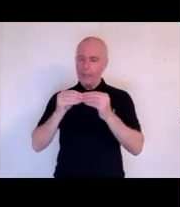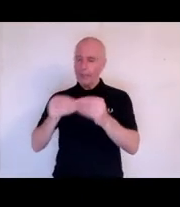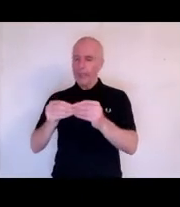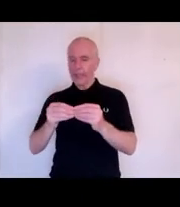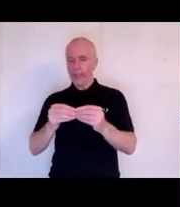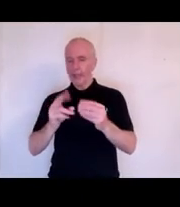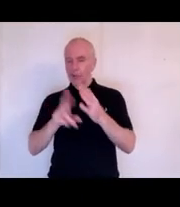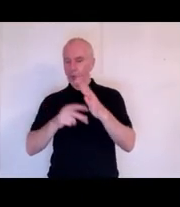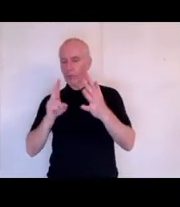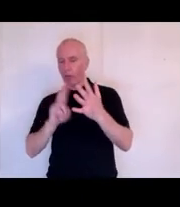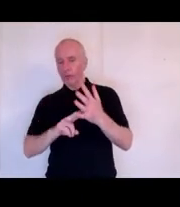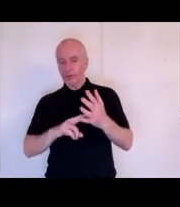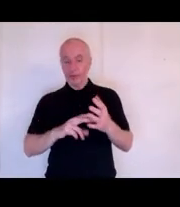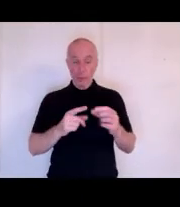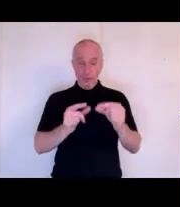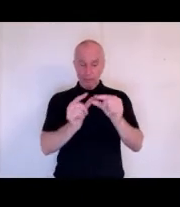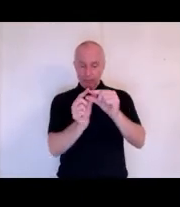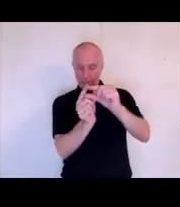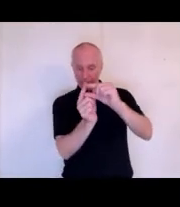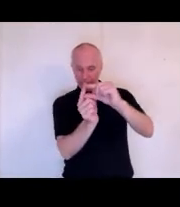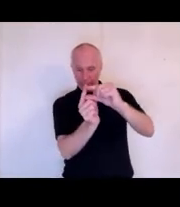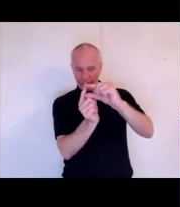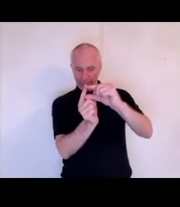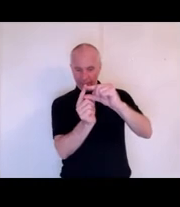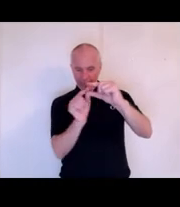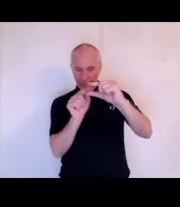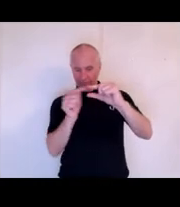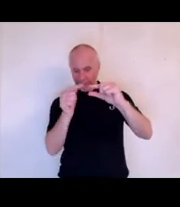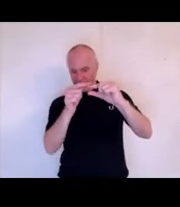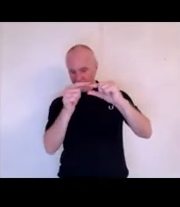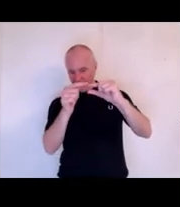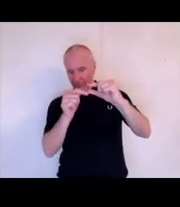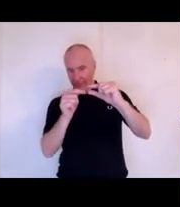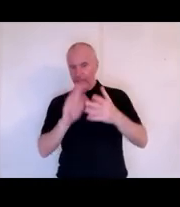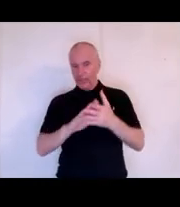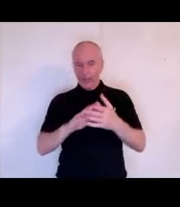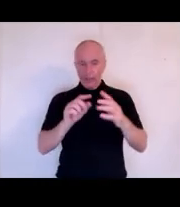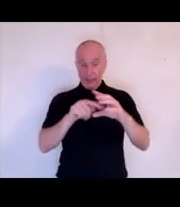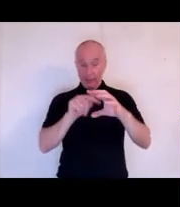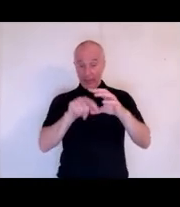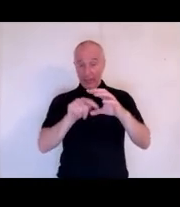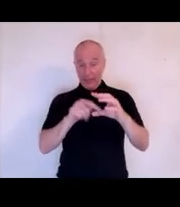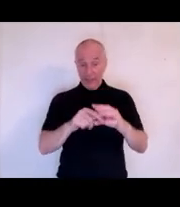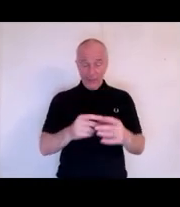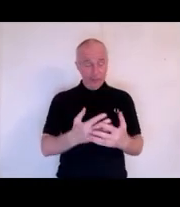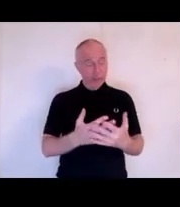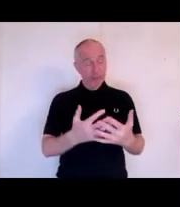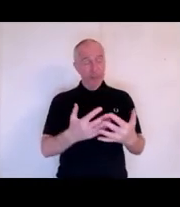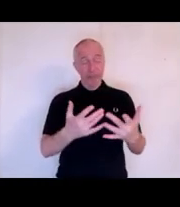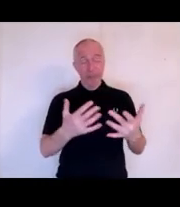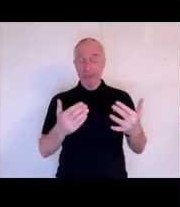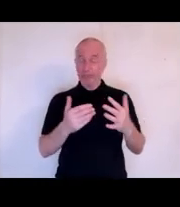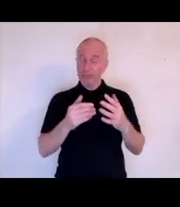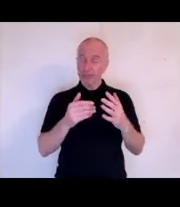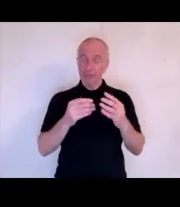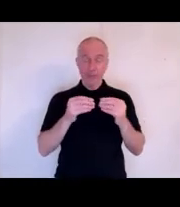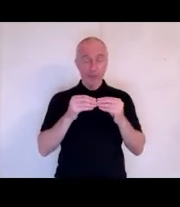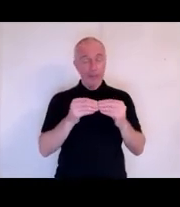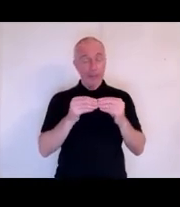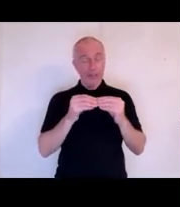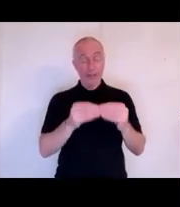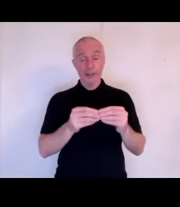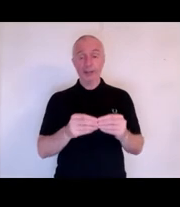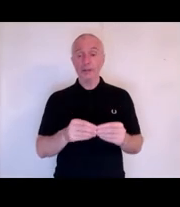every second. So we can start to see those trends. But to understand these trends, and understand the data